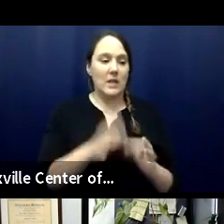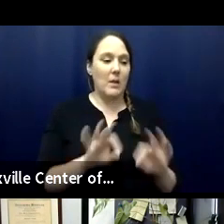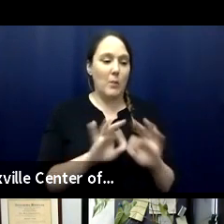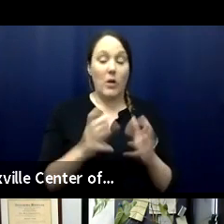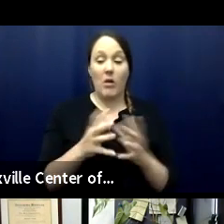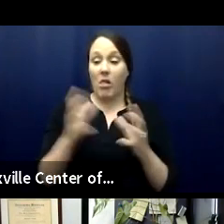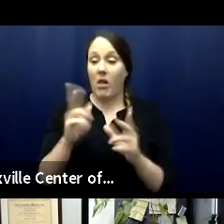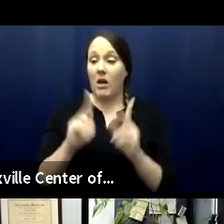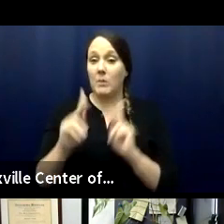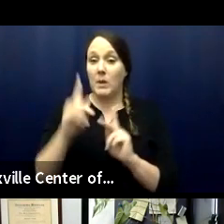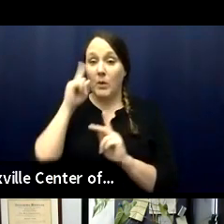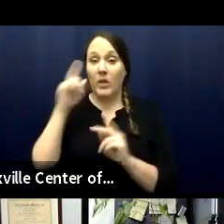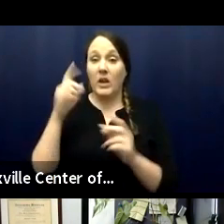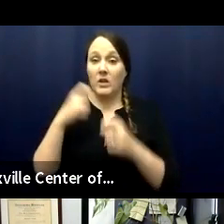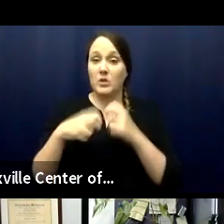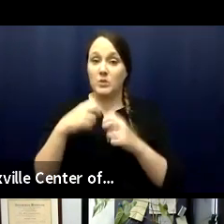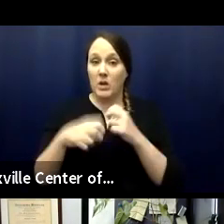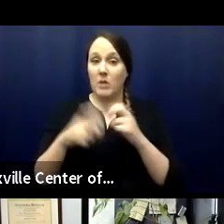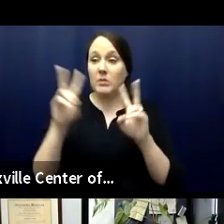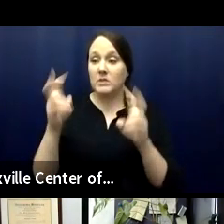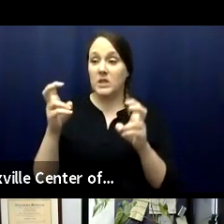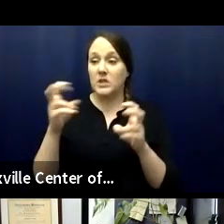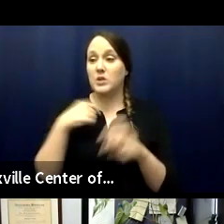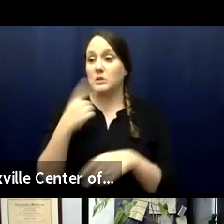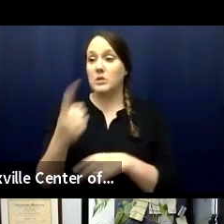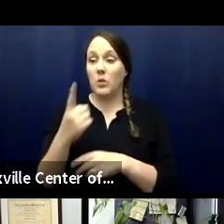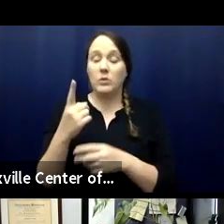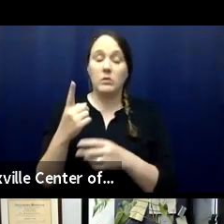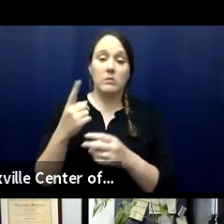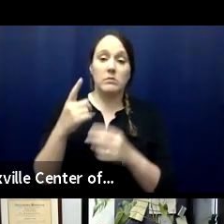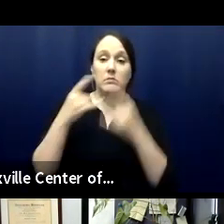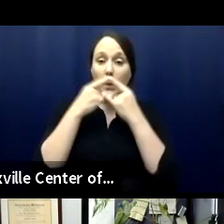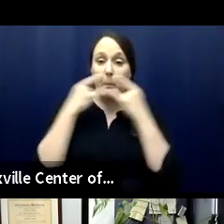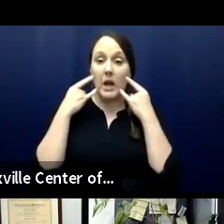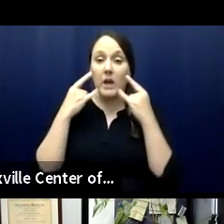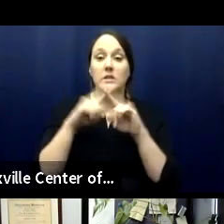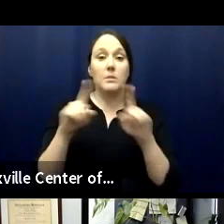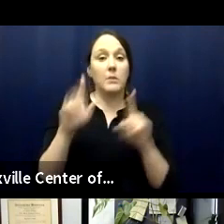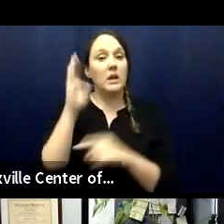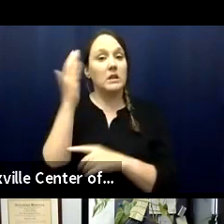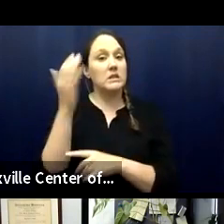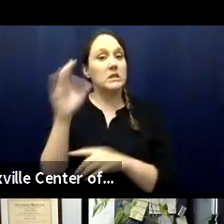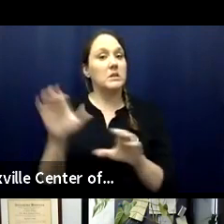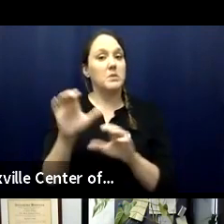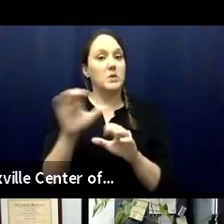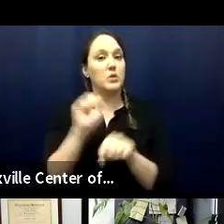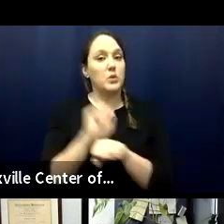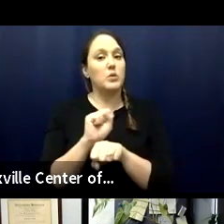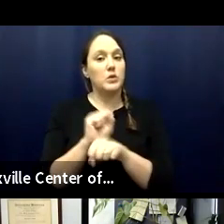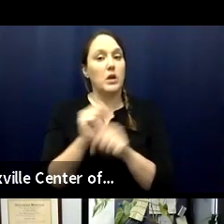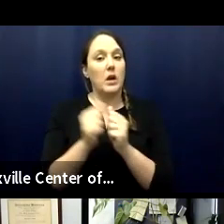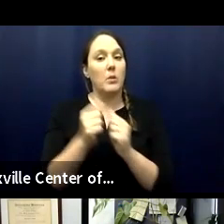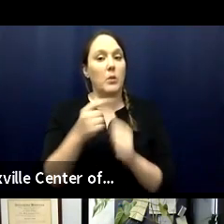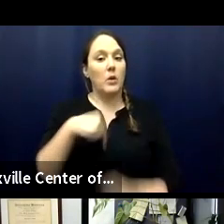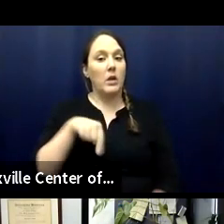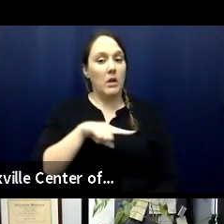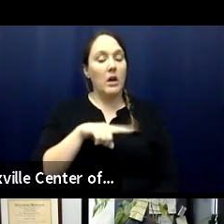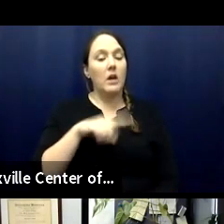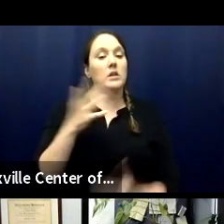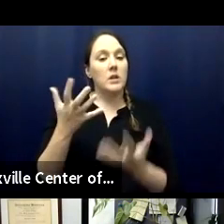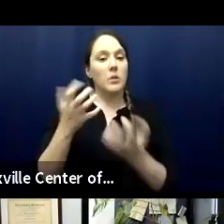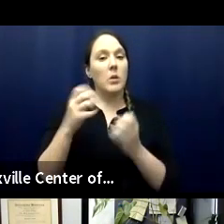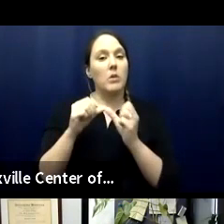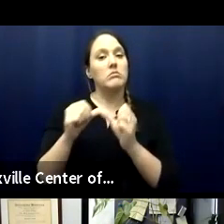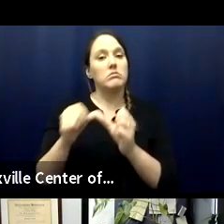that there are issues with that, being told to wear a mask, but it appears to be doing its job for us, and we want it to continue to do so.